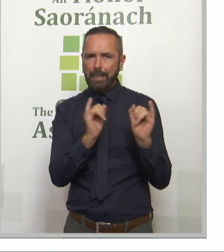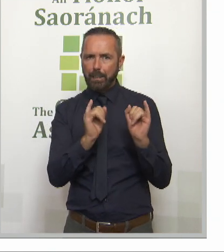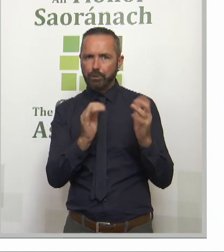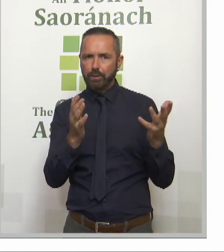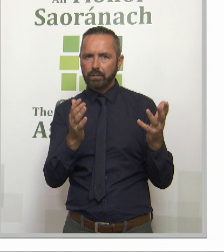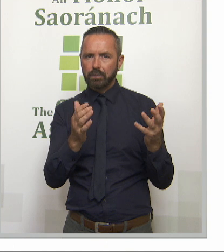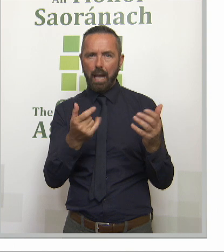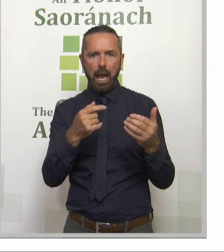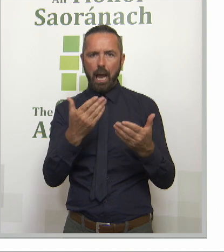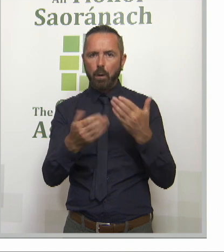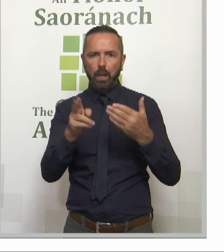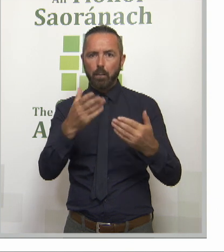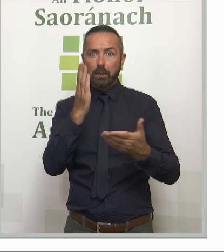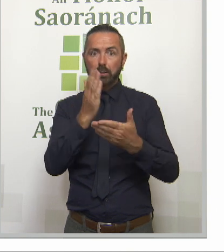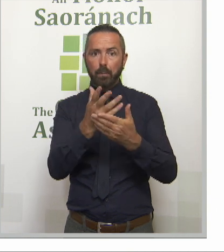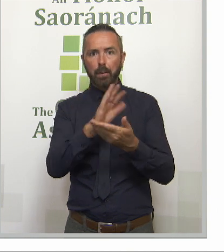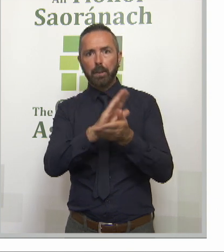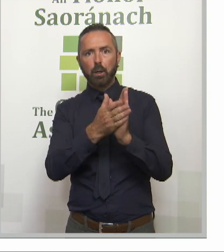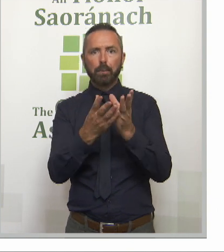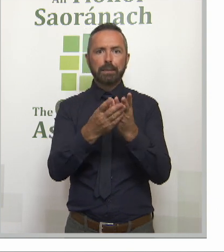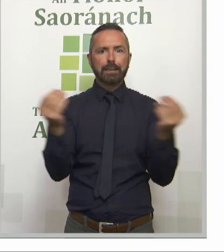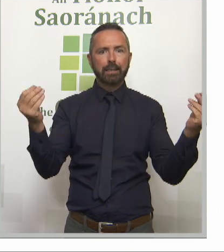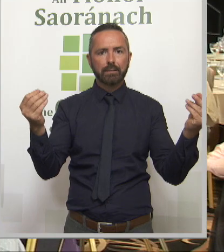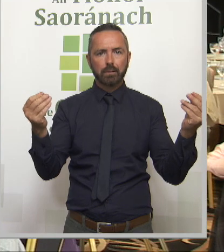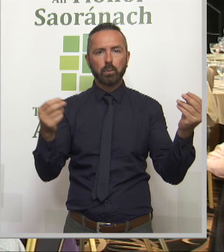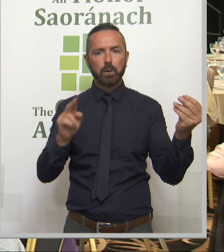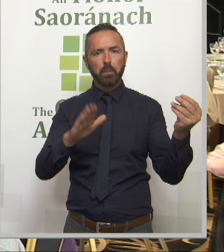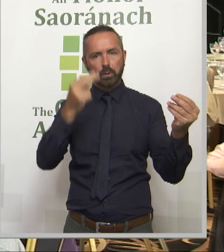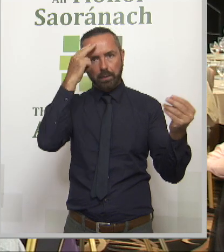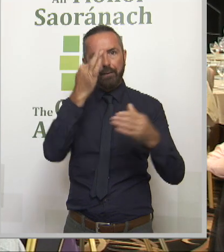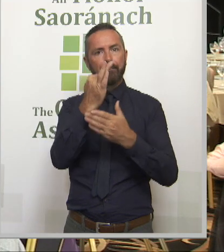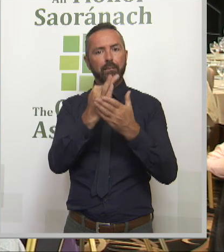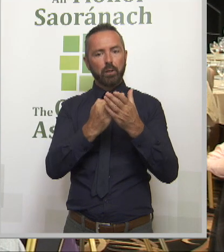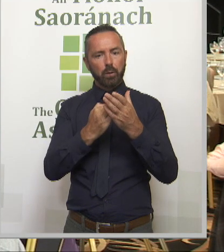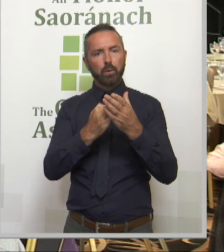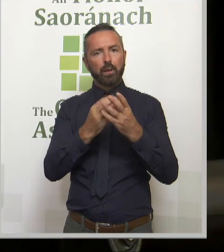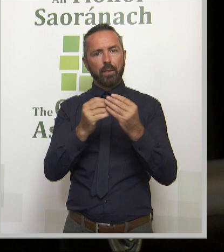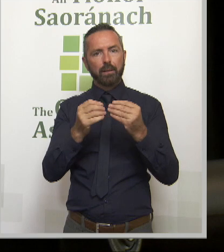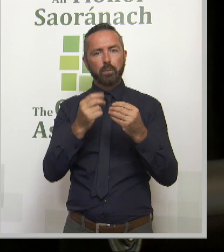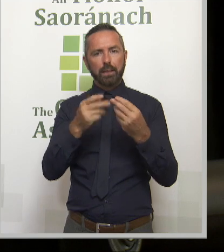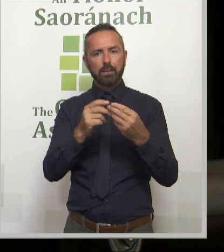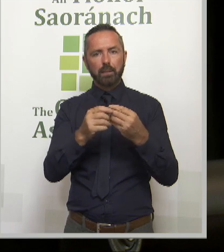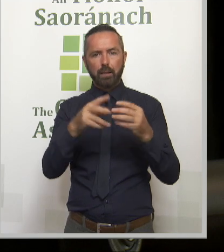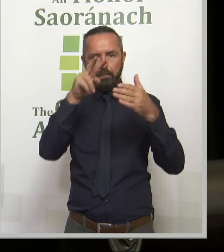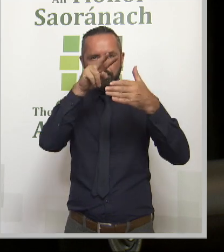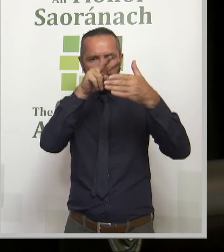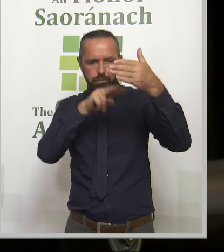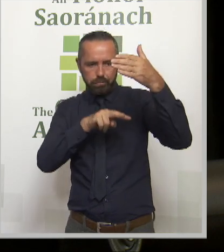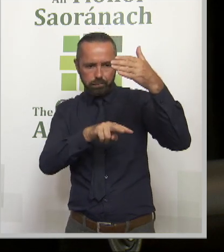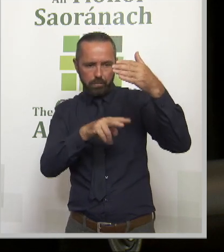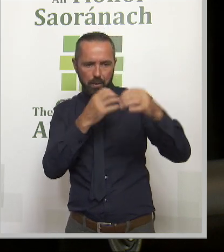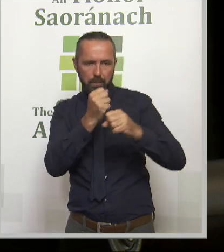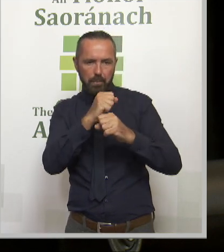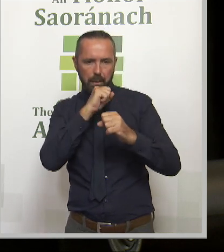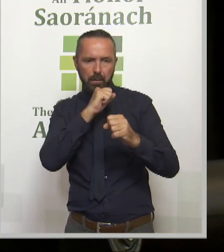extinct, we need to understand a few important principles in ecology. So we want to kind of scratch below the surface a little bit of the biodiversity and the ecosystems that